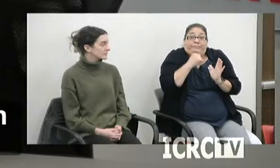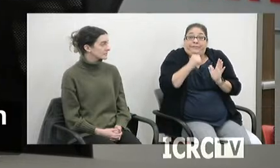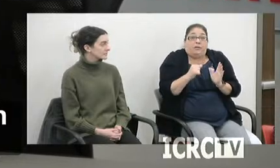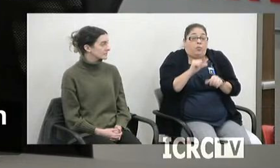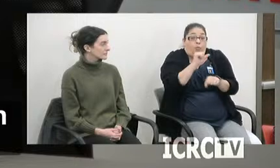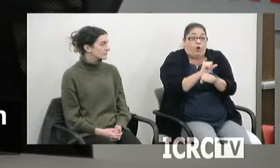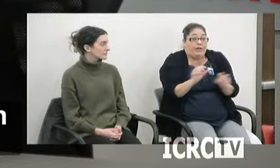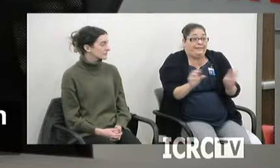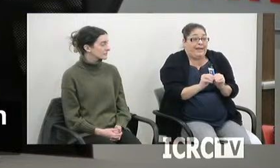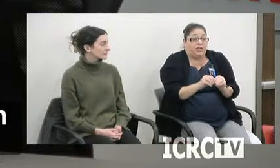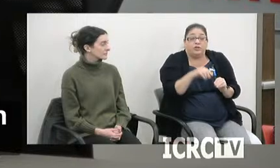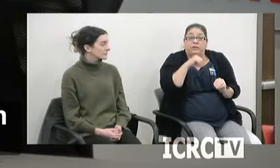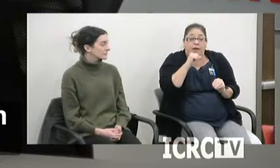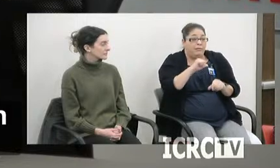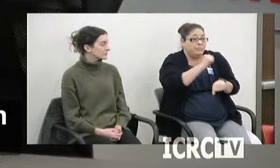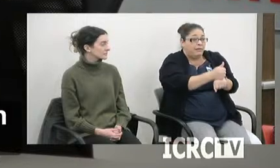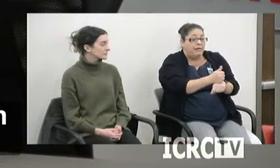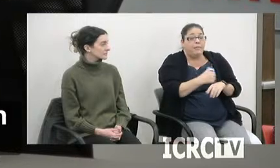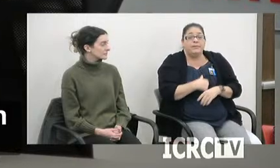a special meeting to do so.